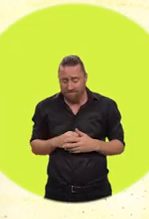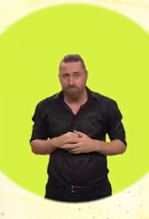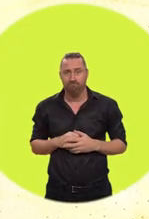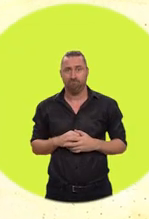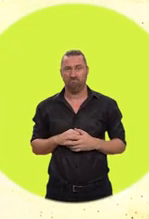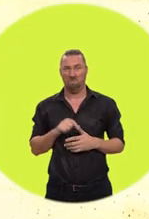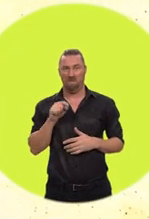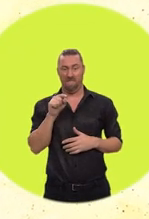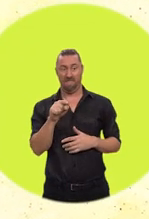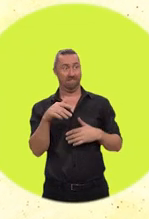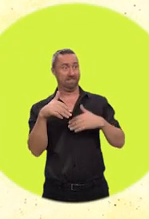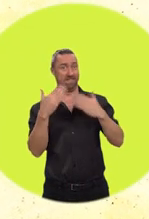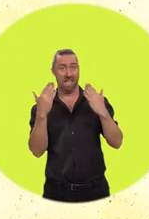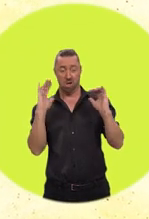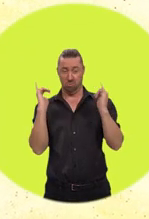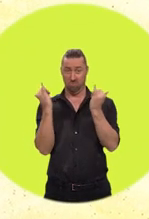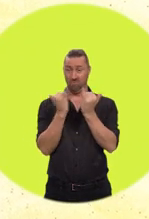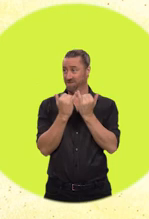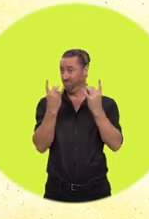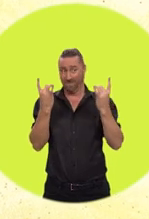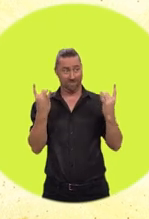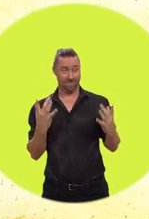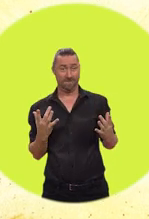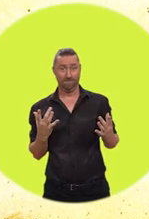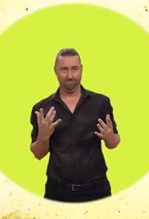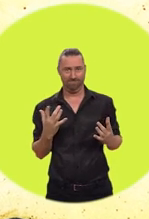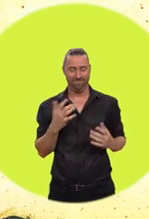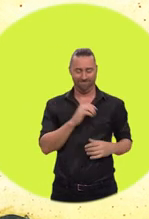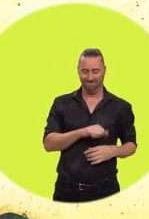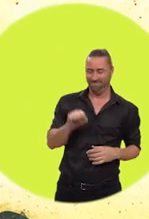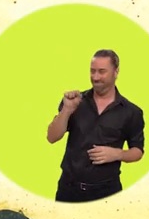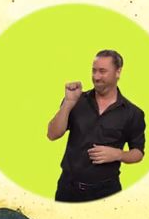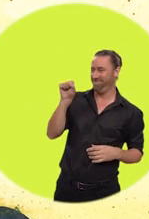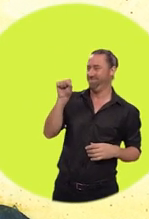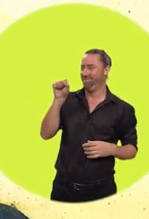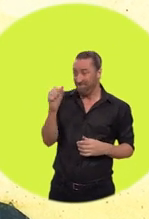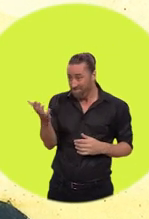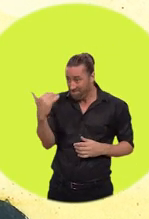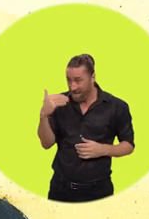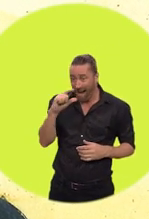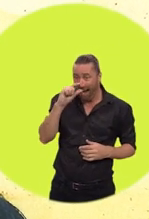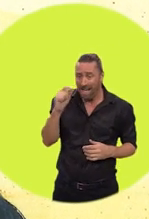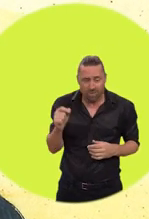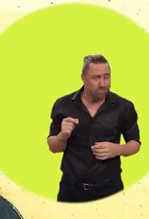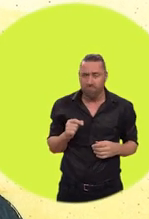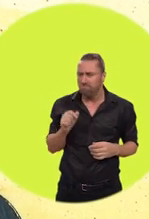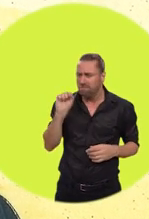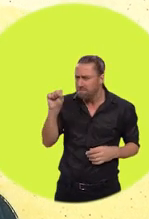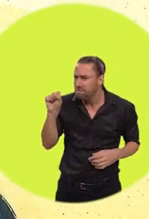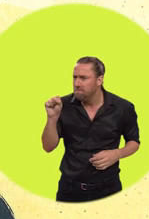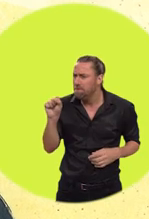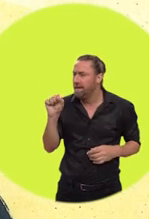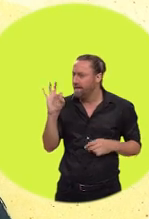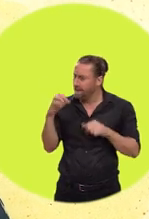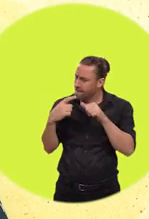On the morning of the big race, June arrived to collect Glitch. She knocked at the door, but no one